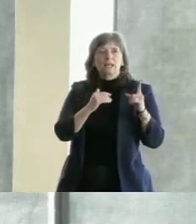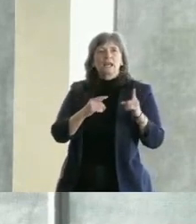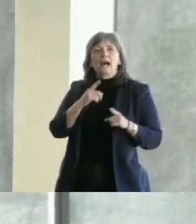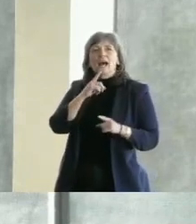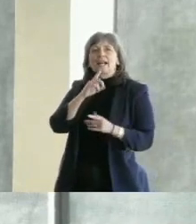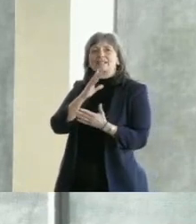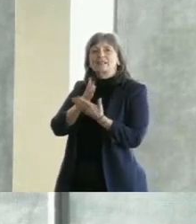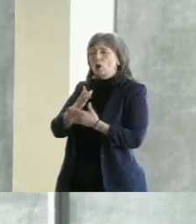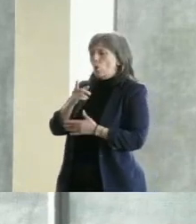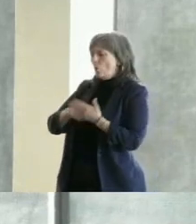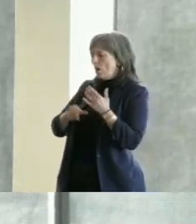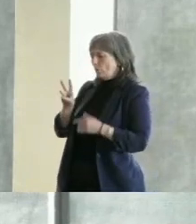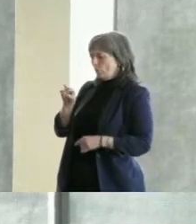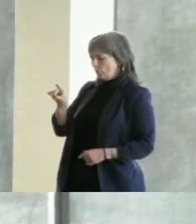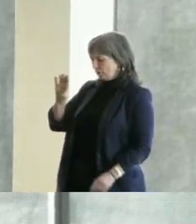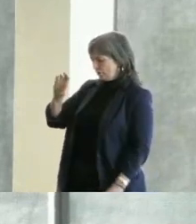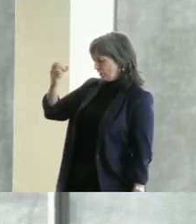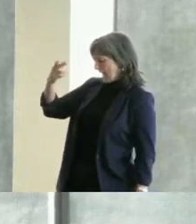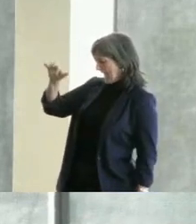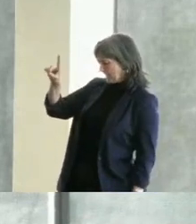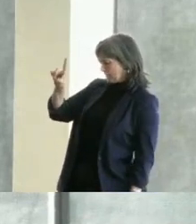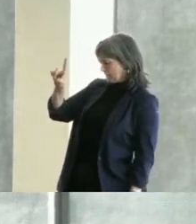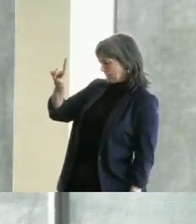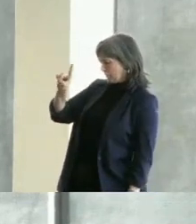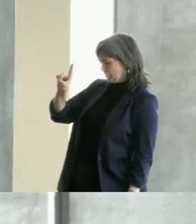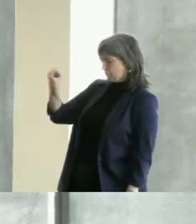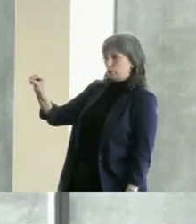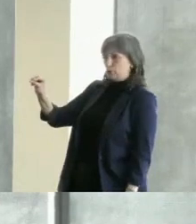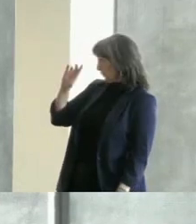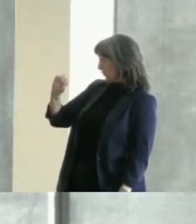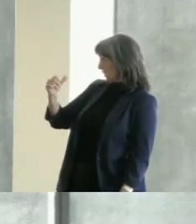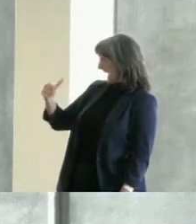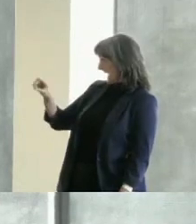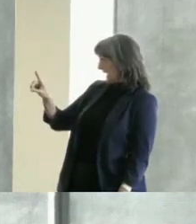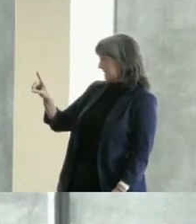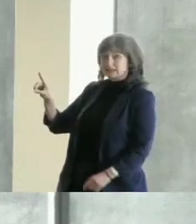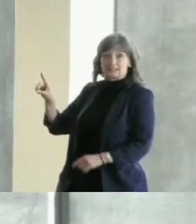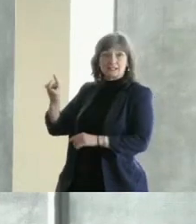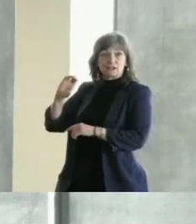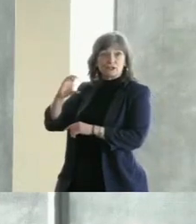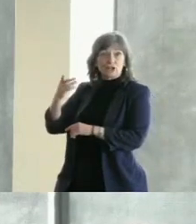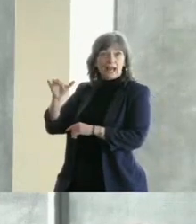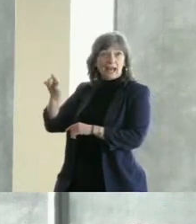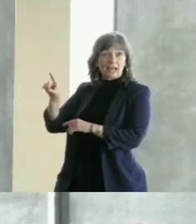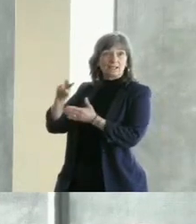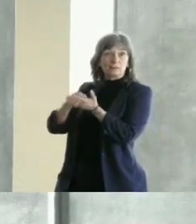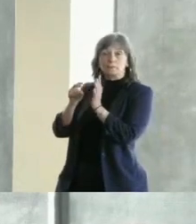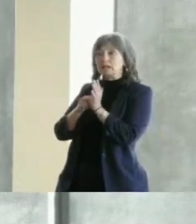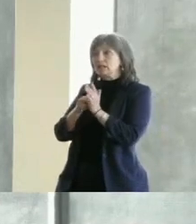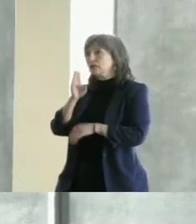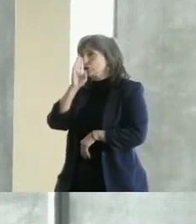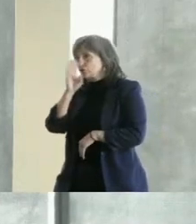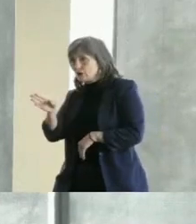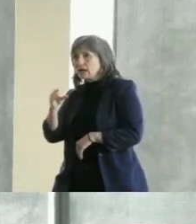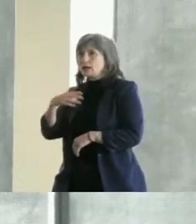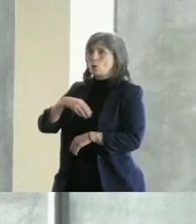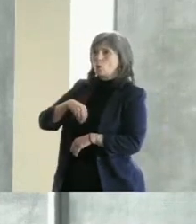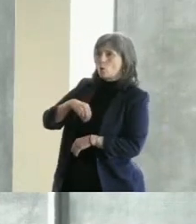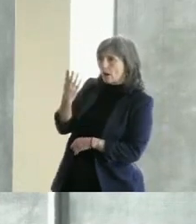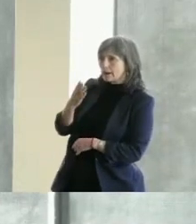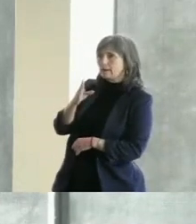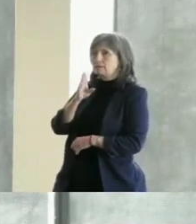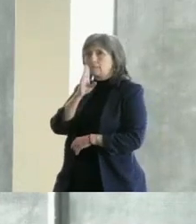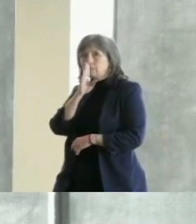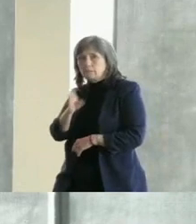do? Right. So if you know a Chad, and Chad being the acronym for stereotypical, average,